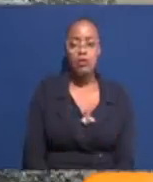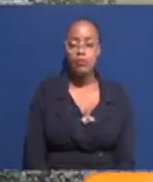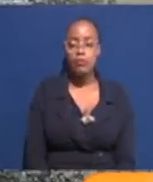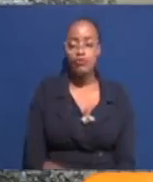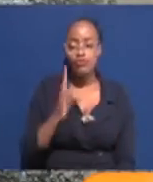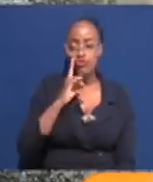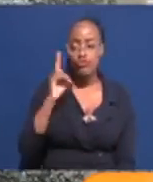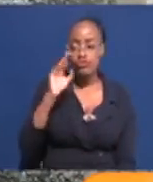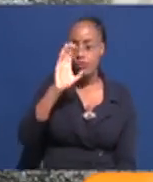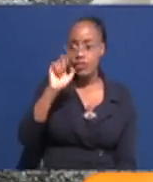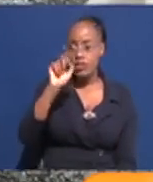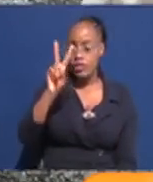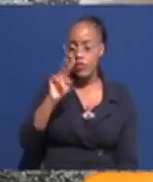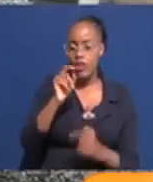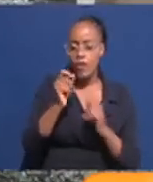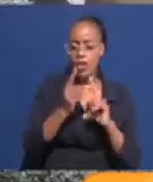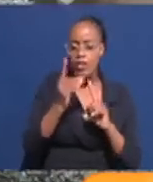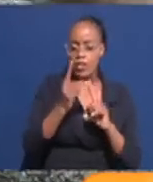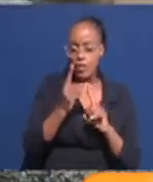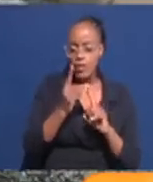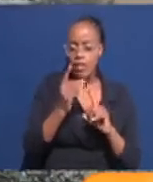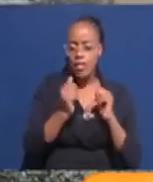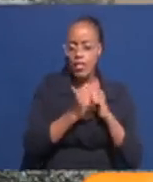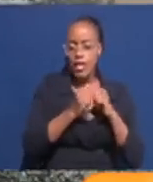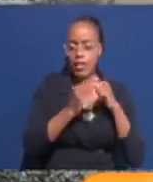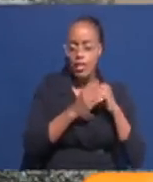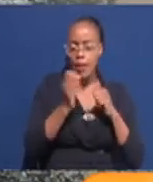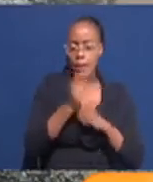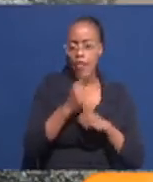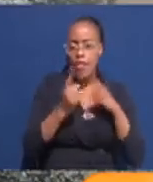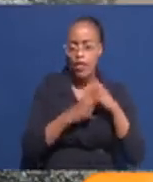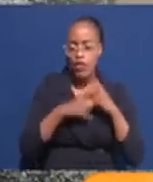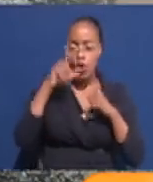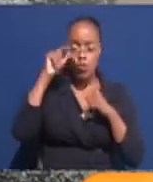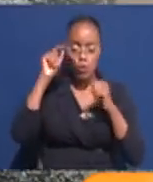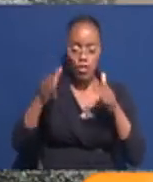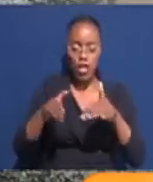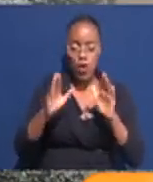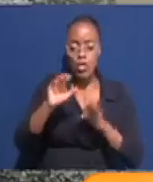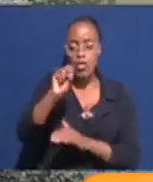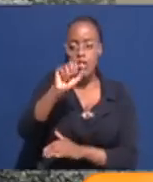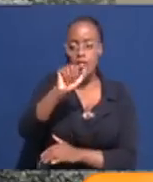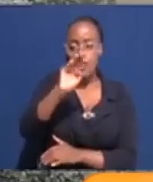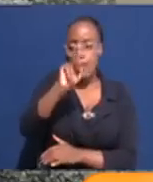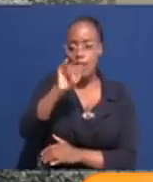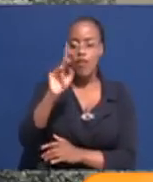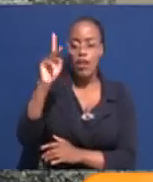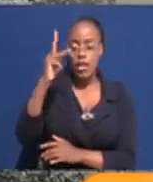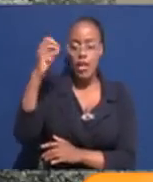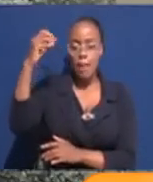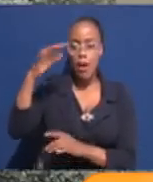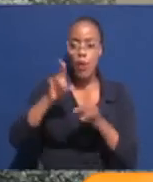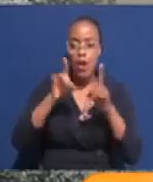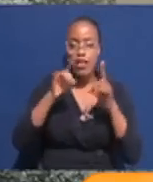This CCTV, captured on June 19th at Maybach Zone in Sabaki along Mombasa Road, captures Kenya Power Director